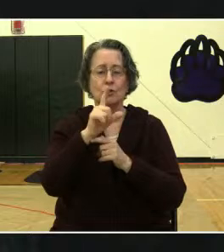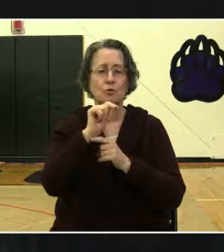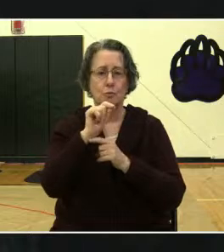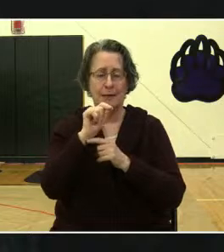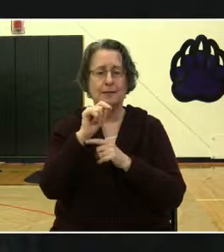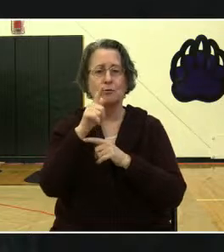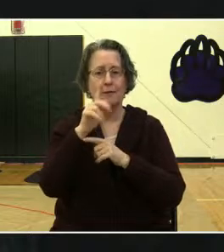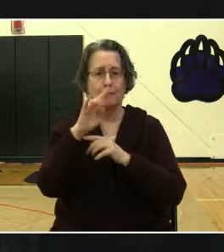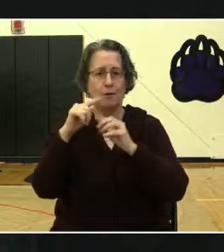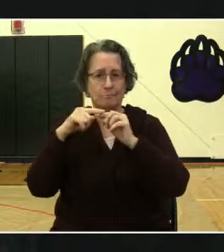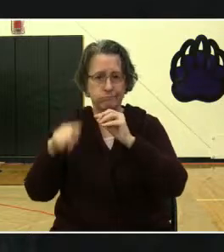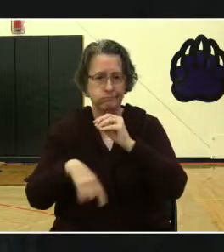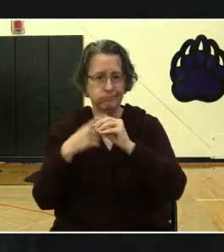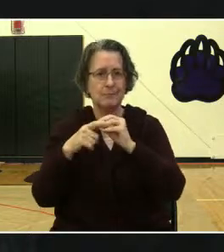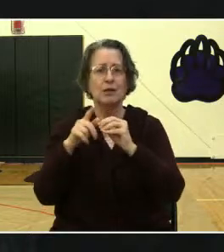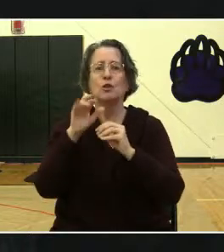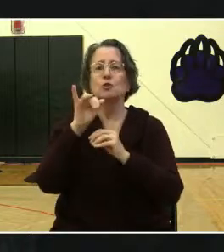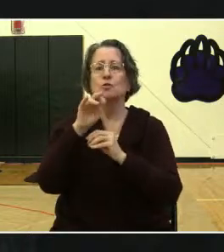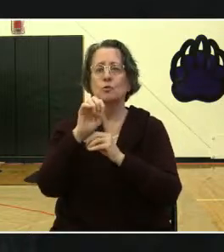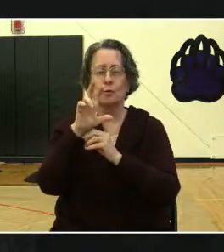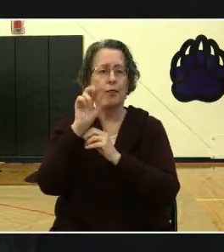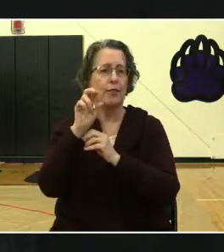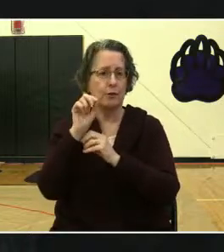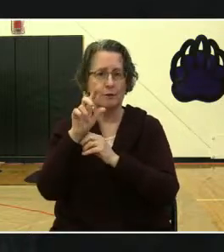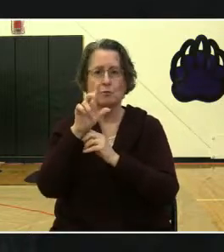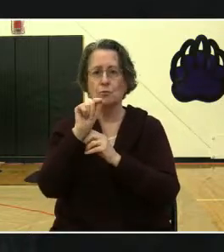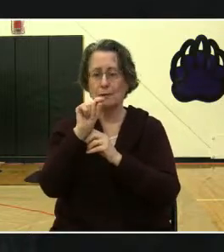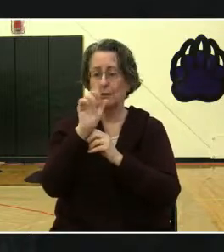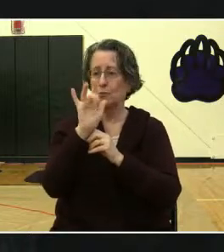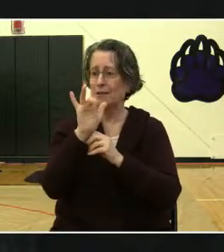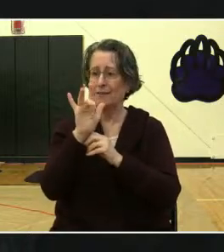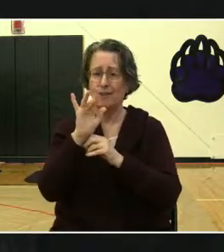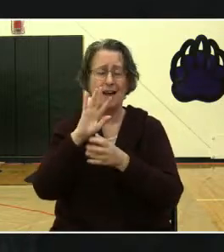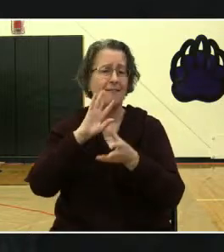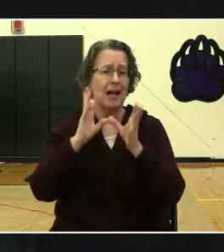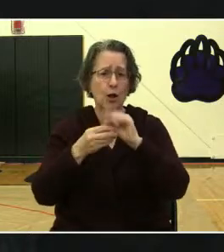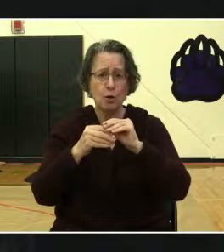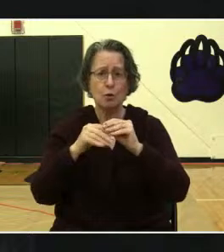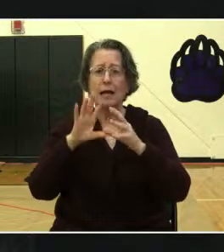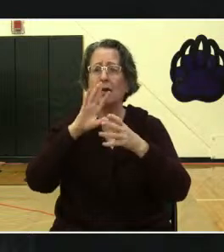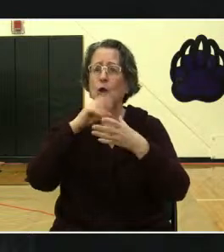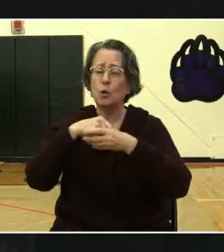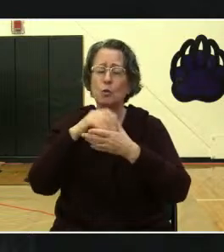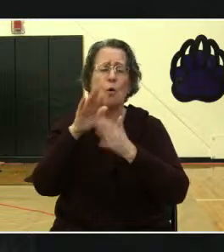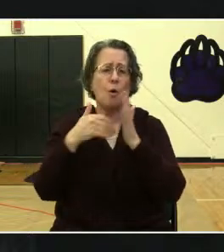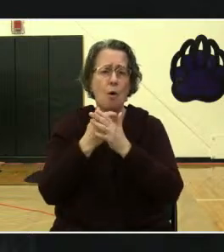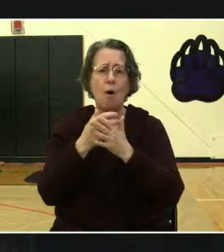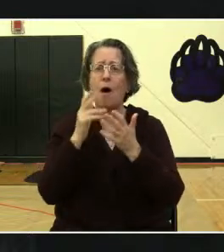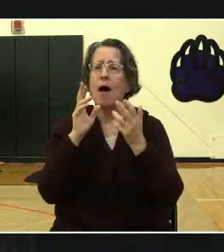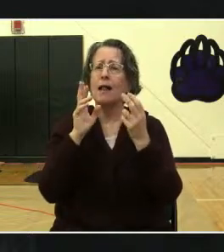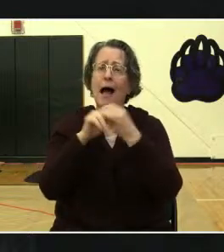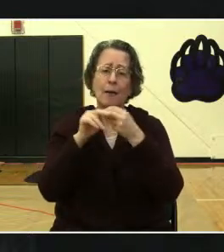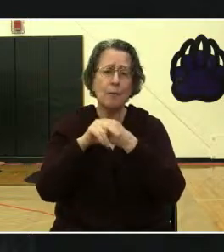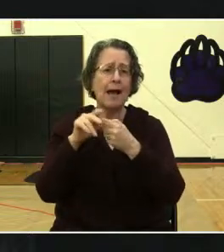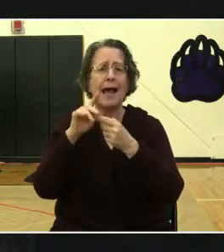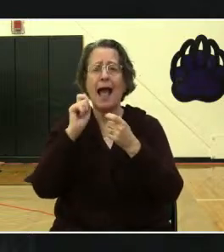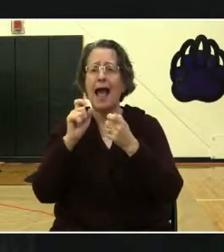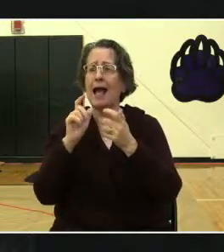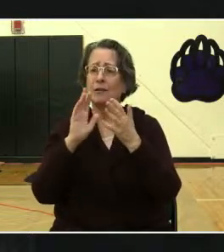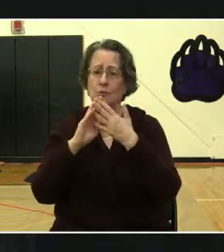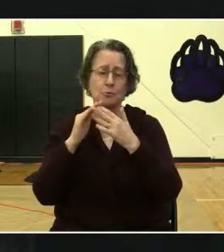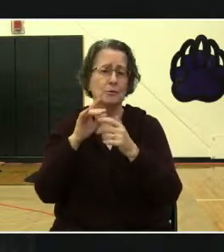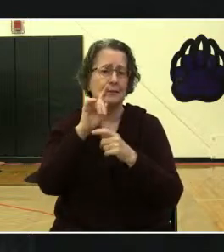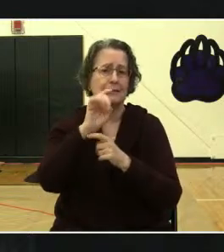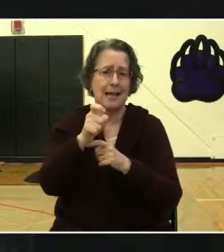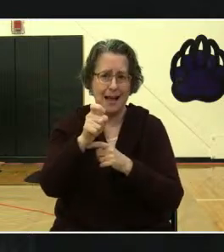through June 30 2025 including all highway and Windham County taxes and that the select board be authorized to expend in addition to any sum